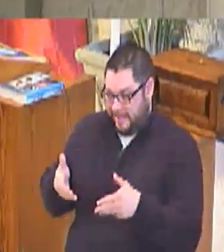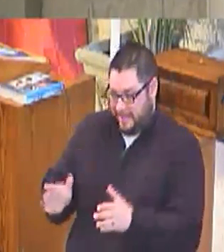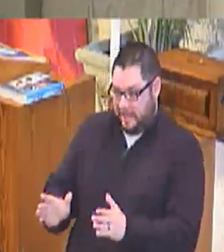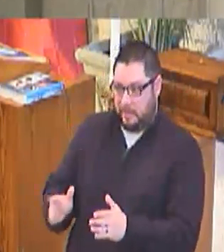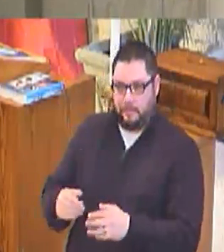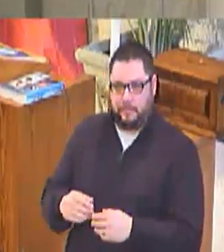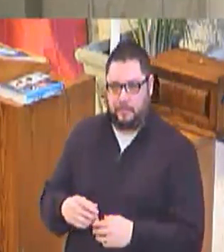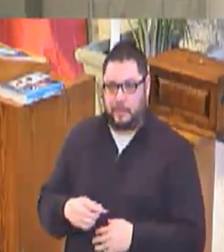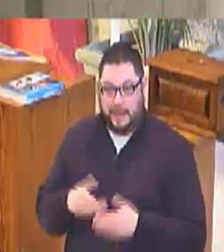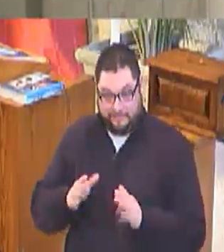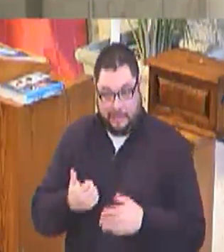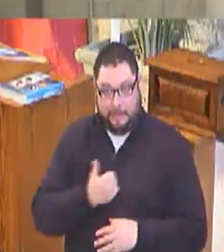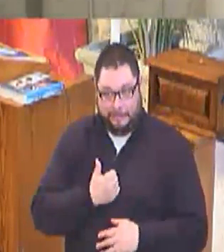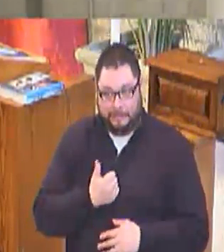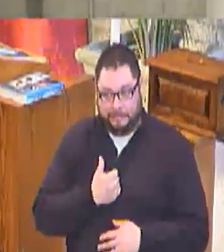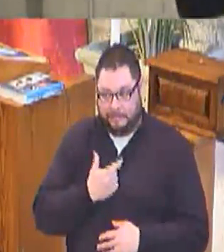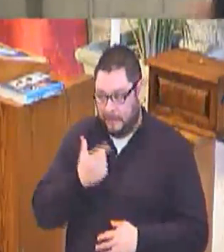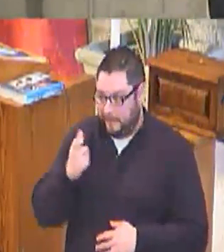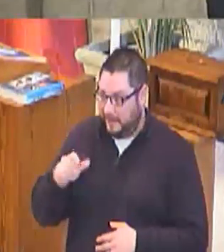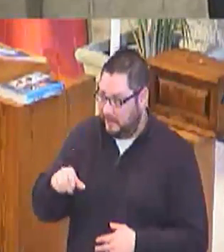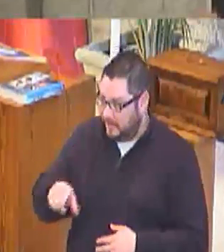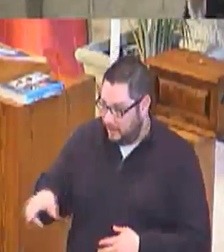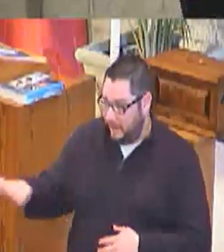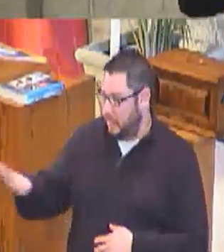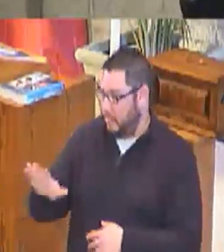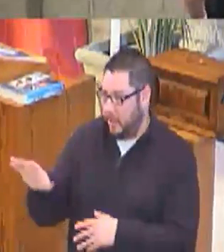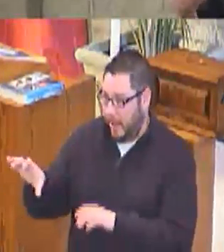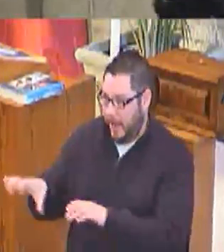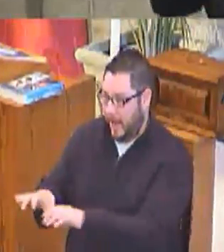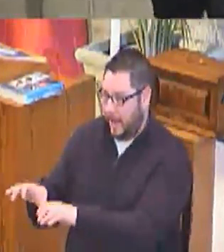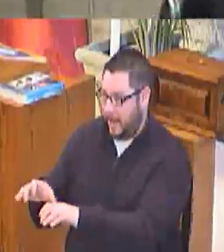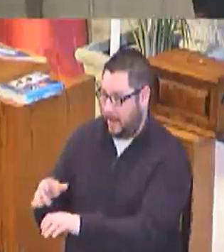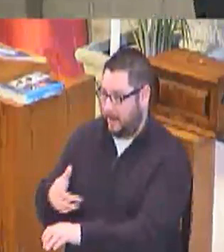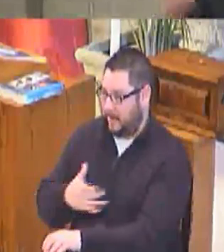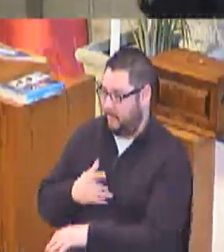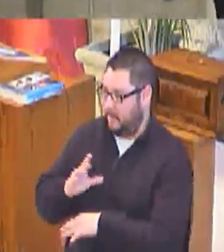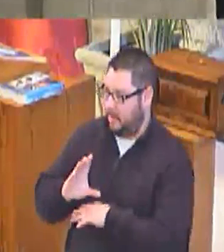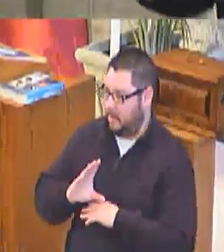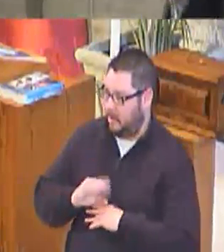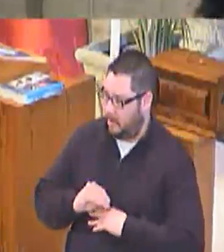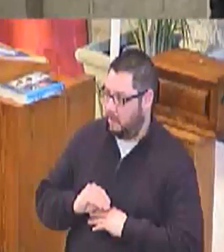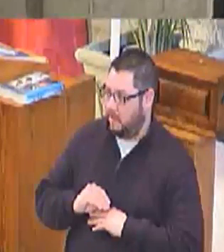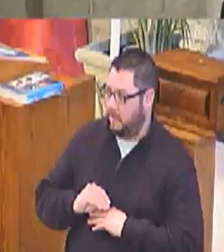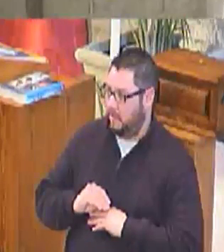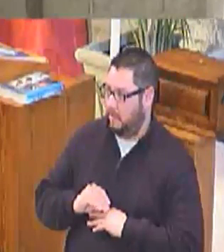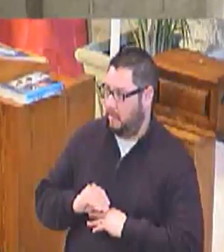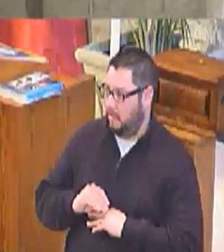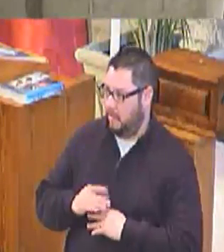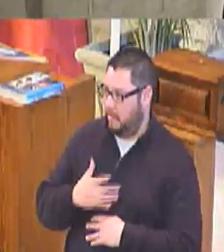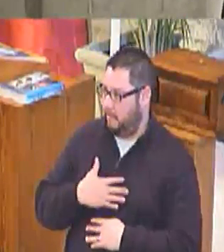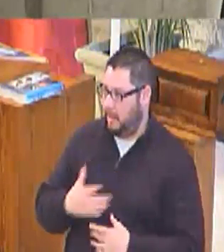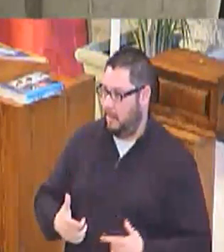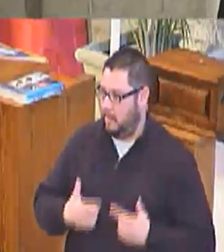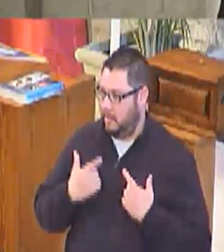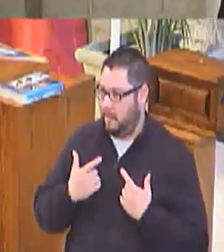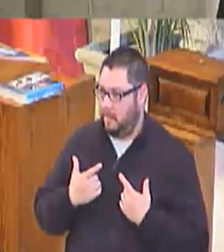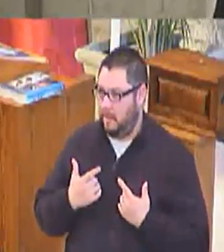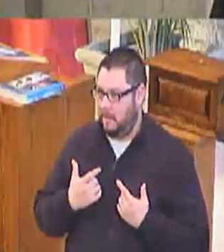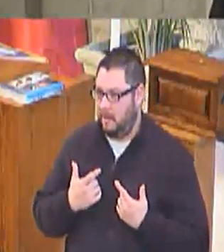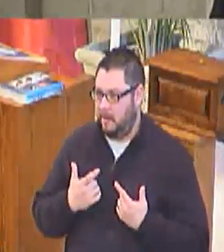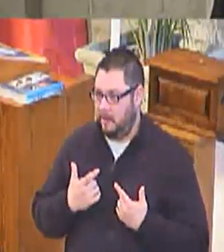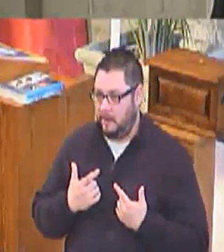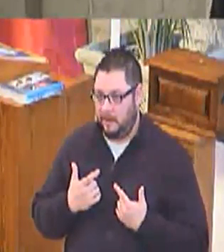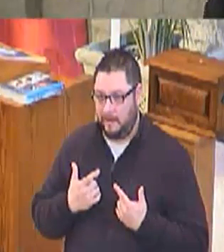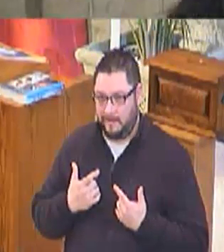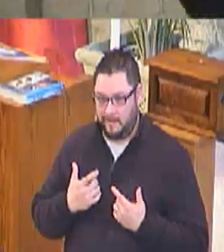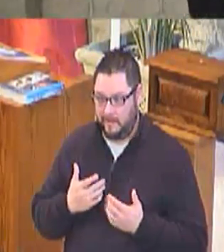allowed myself because of the actions of others to feel inferior in my life. And how many times